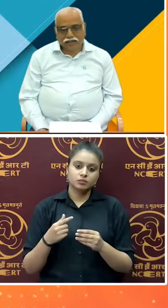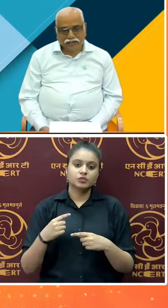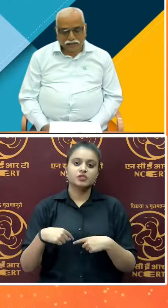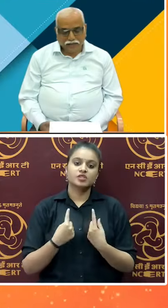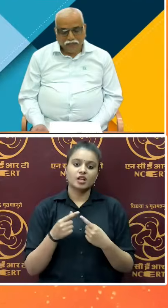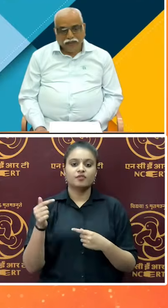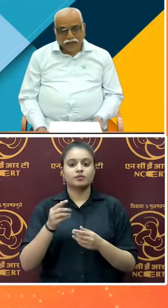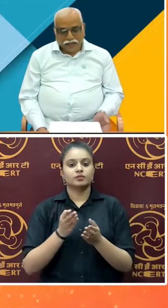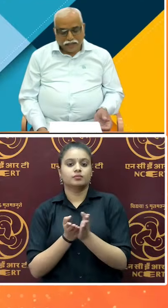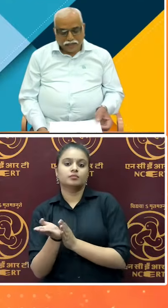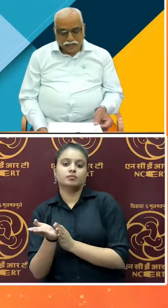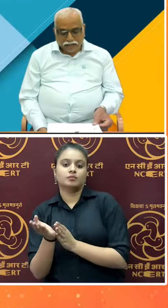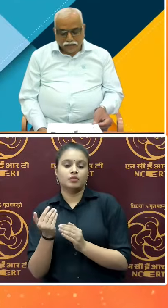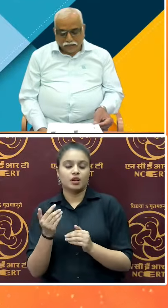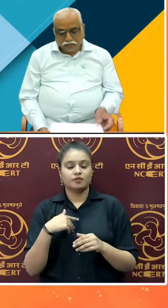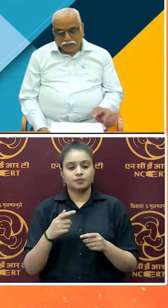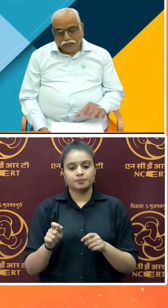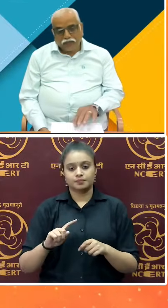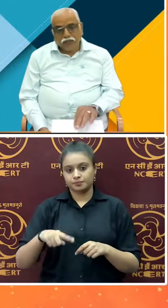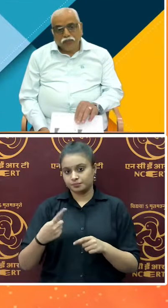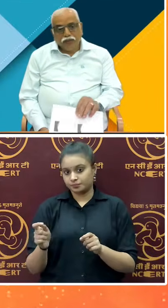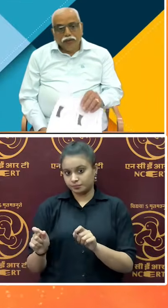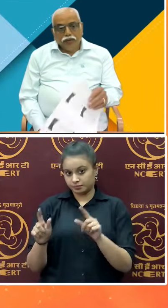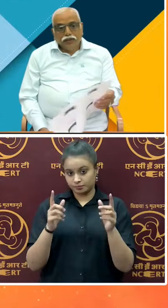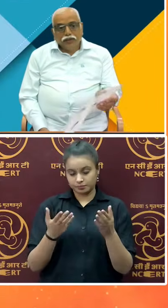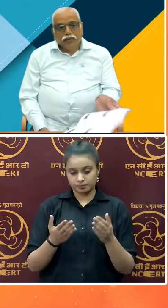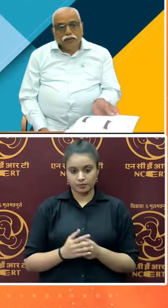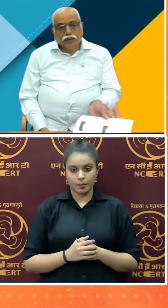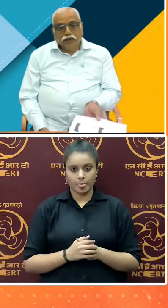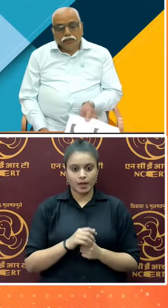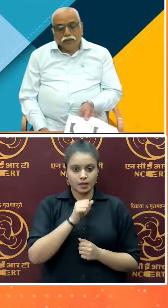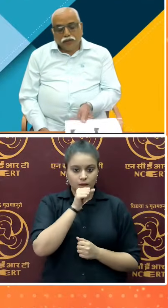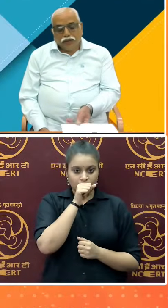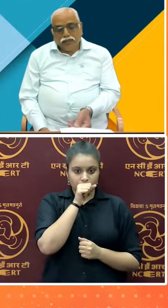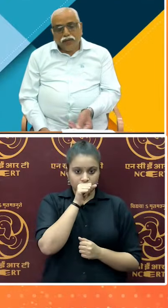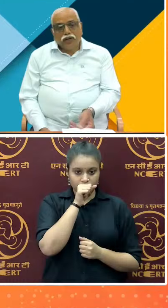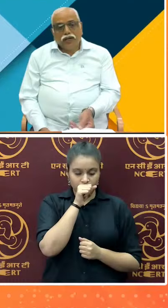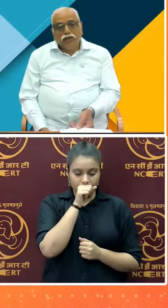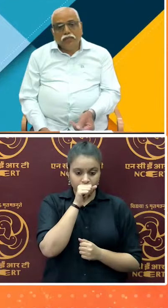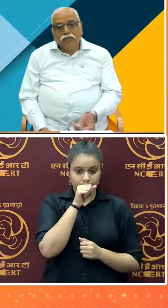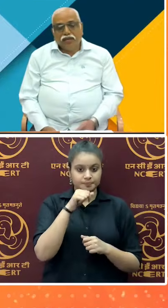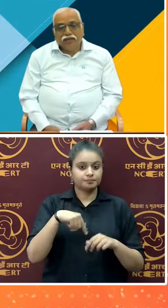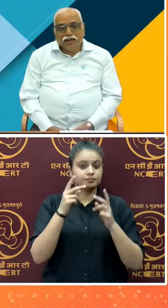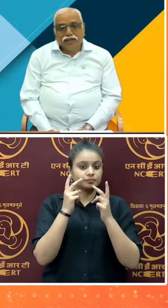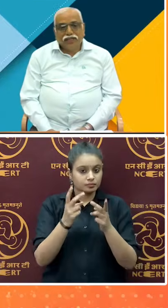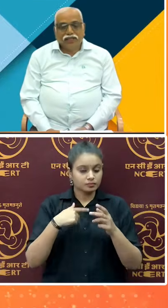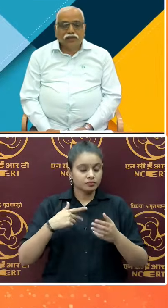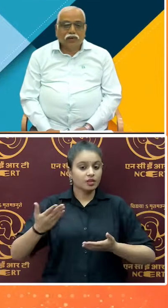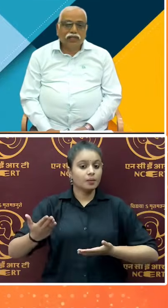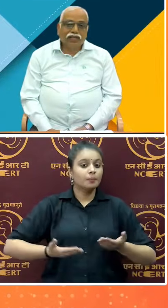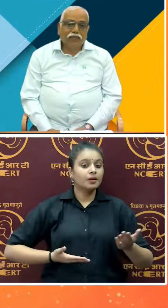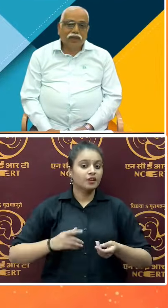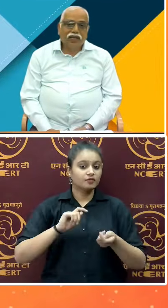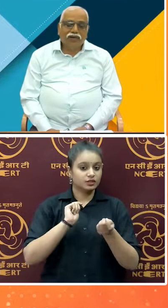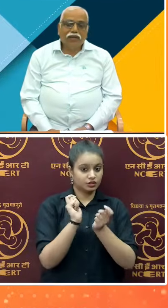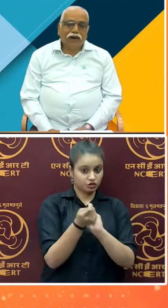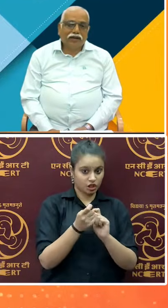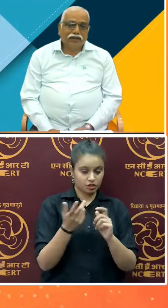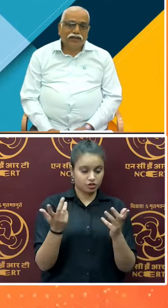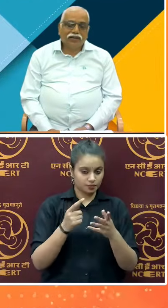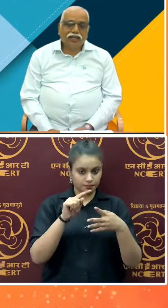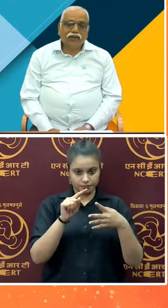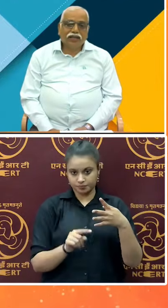negative directions. Next slide. So then we look into the behavioral changes. What is their